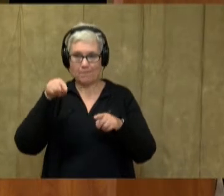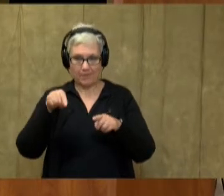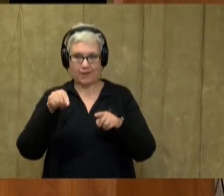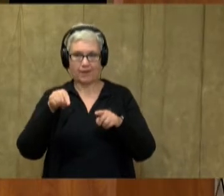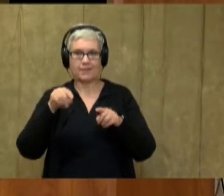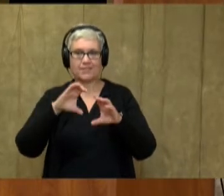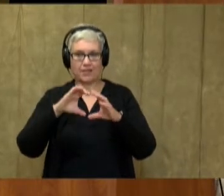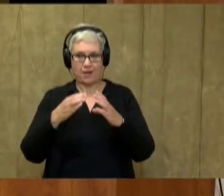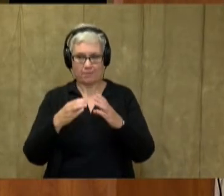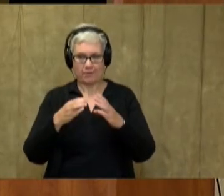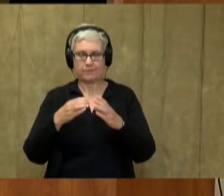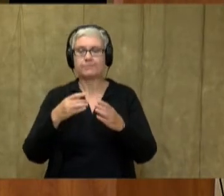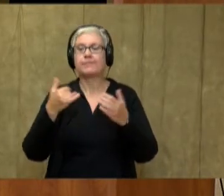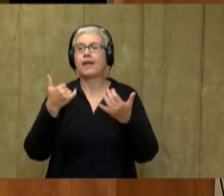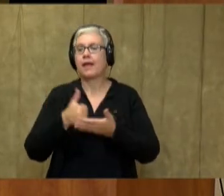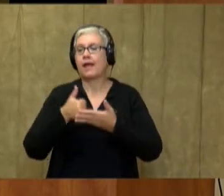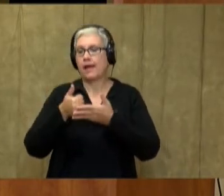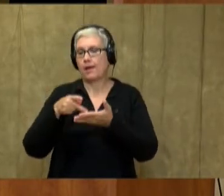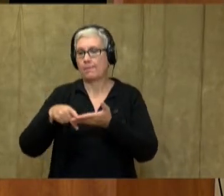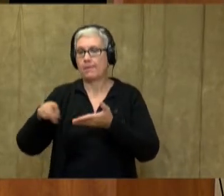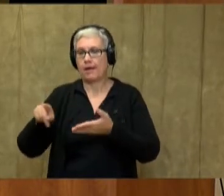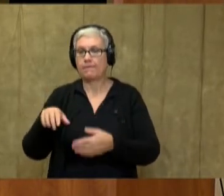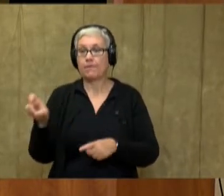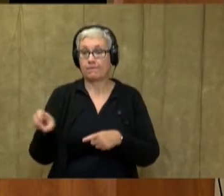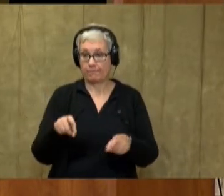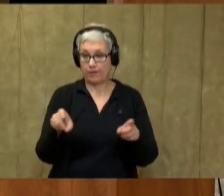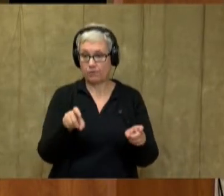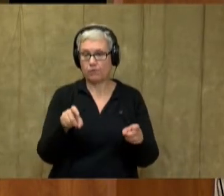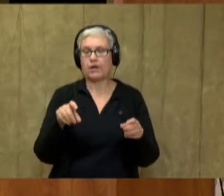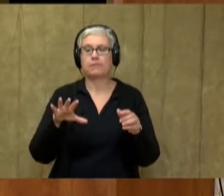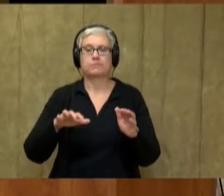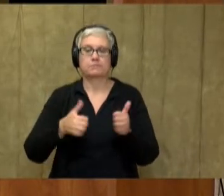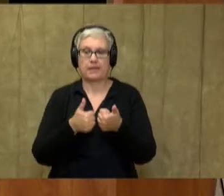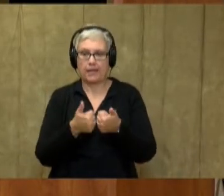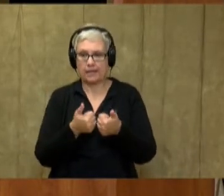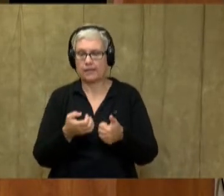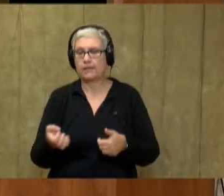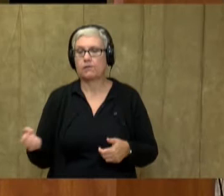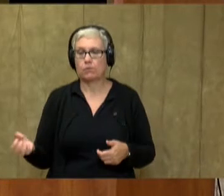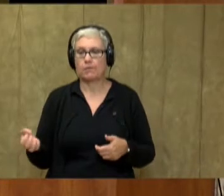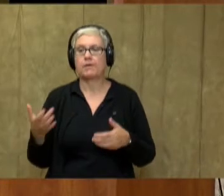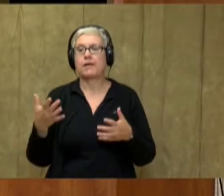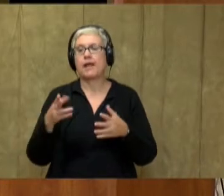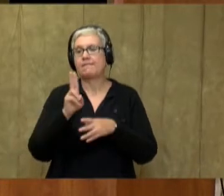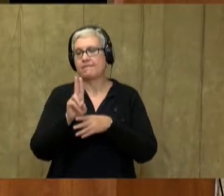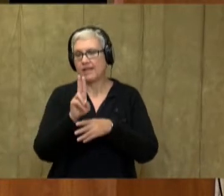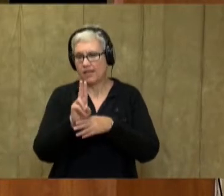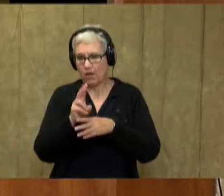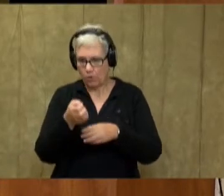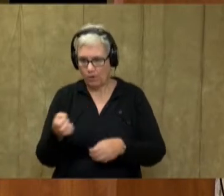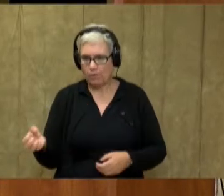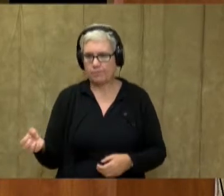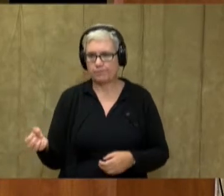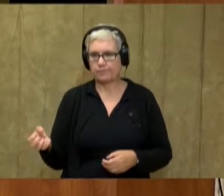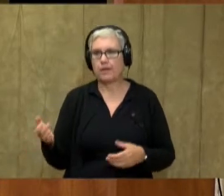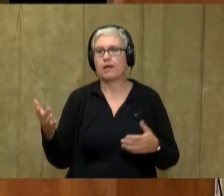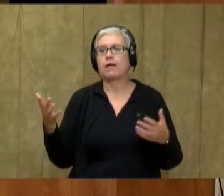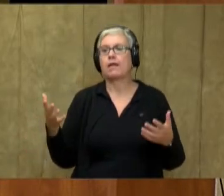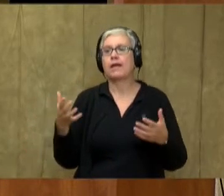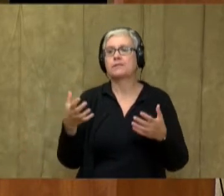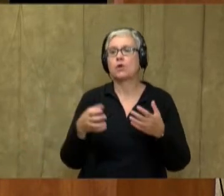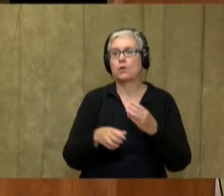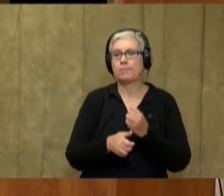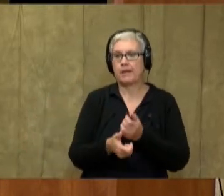helps pay for athletic equipment, field trips, and audiovisual equipment. Okay, so that is going to be an appeal.